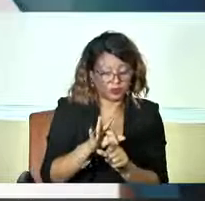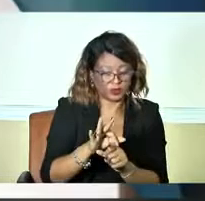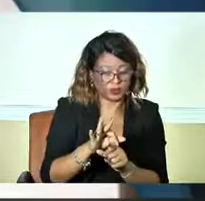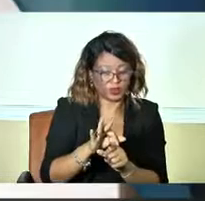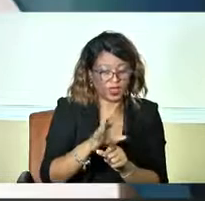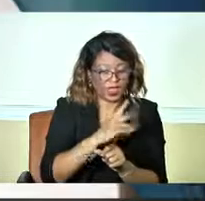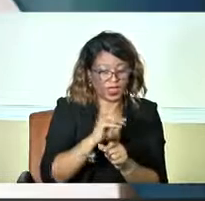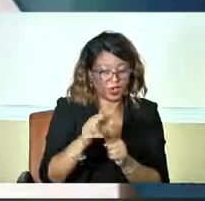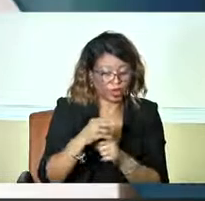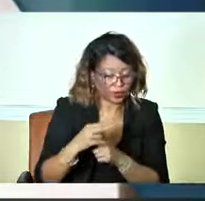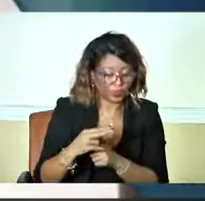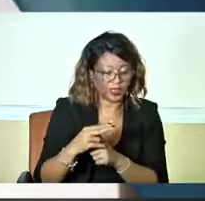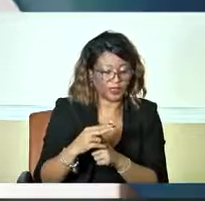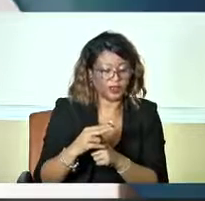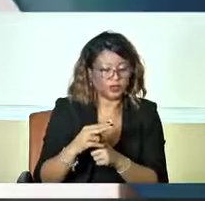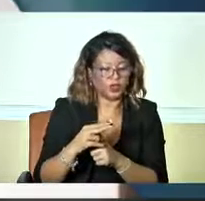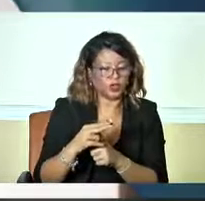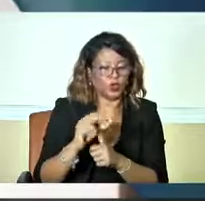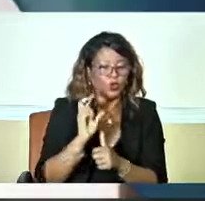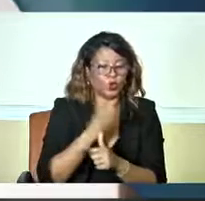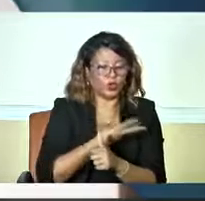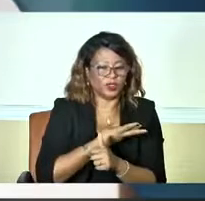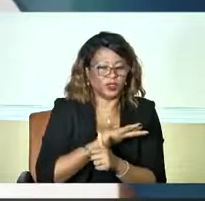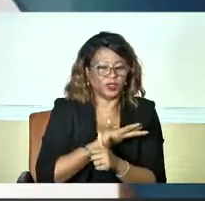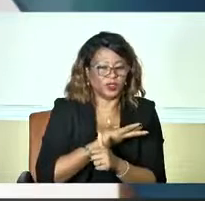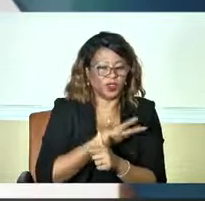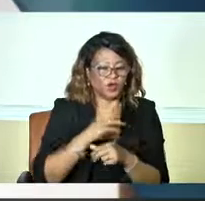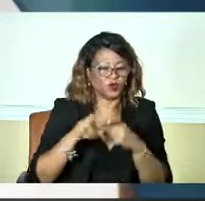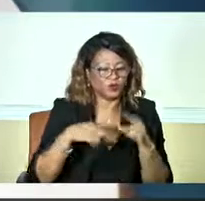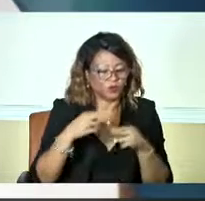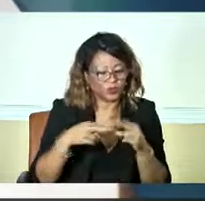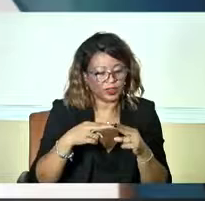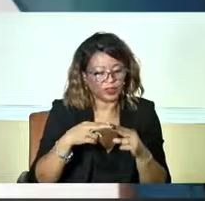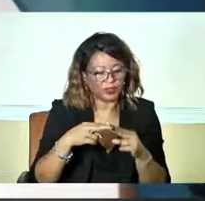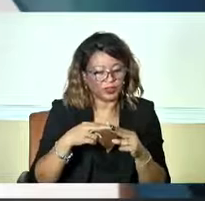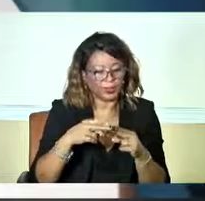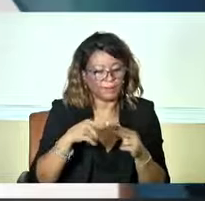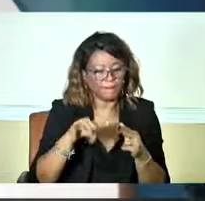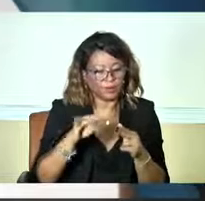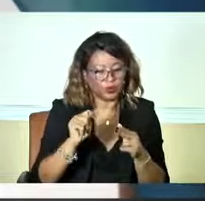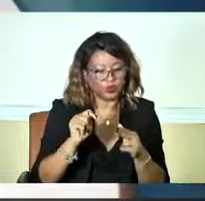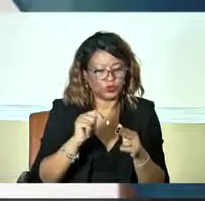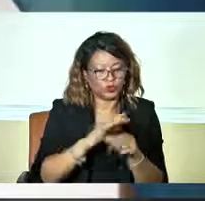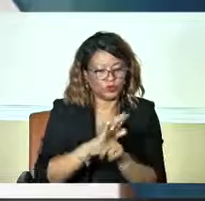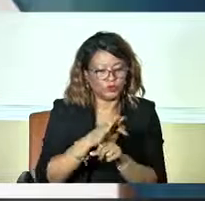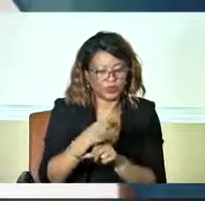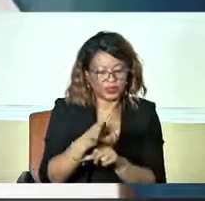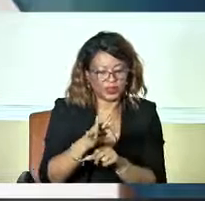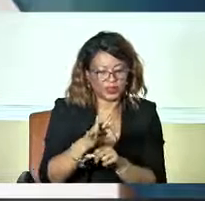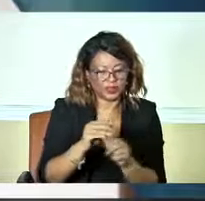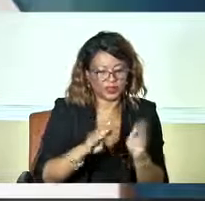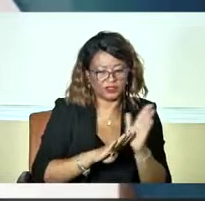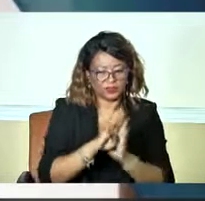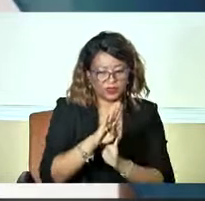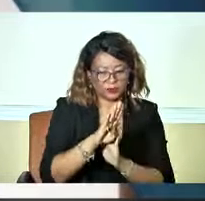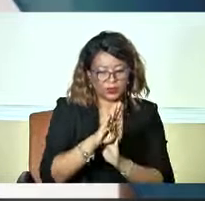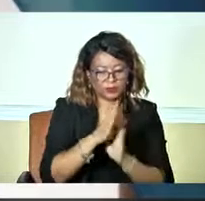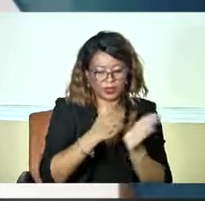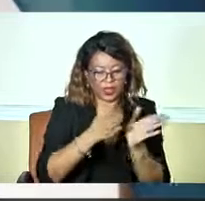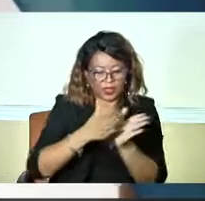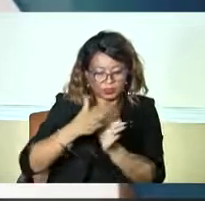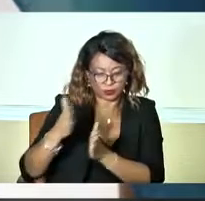and Hurricane Dorian, we are currently reviewing their post-COVID-19 development